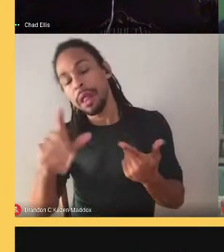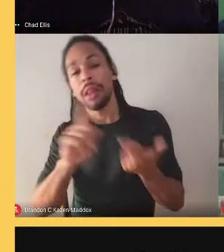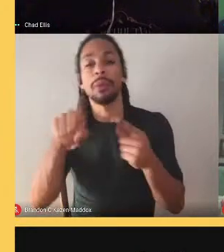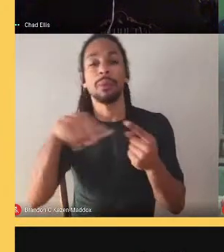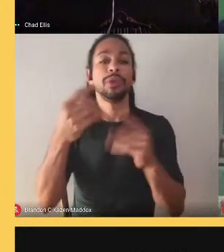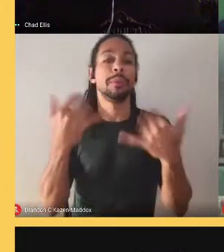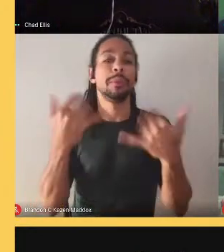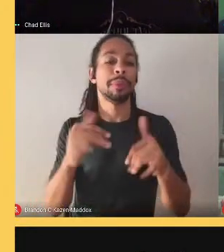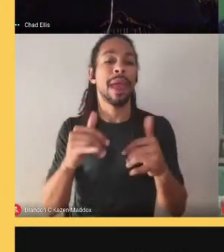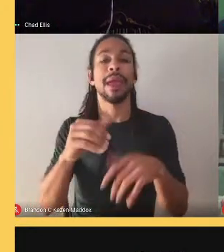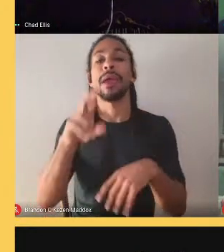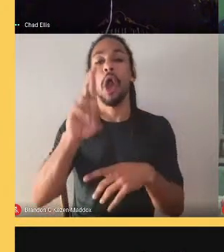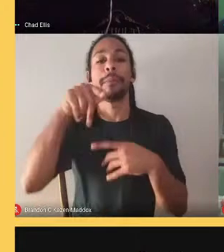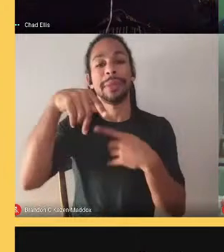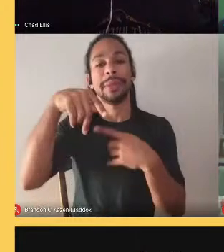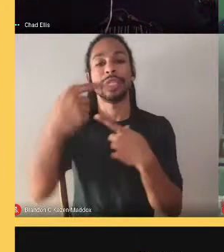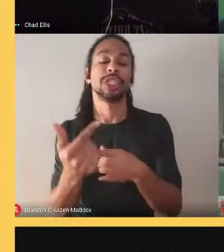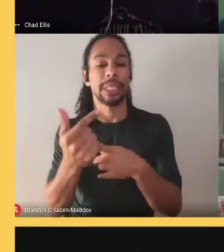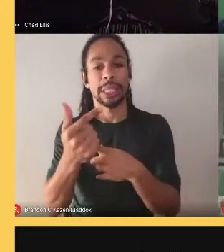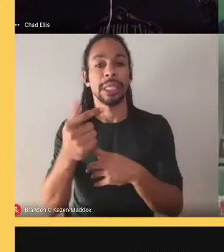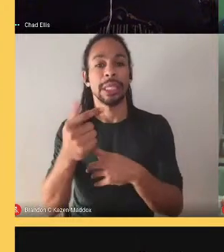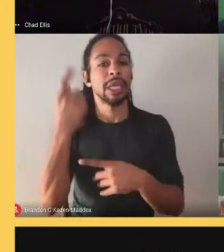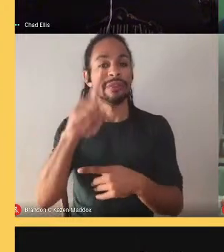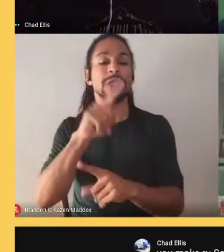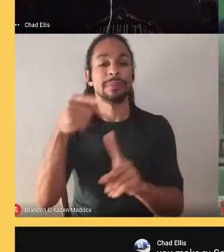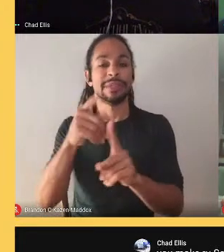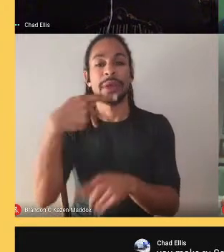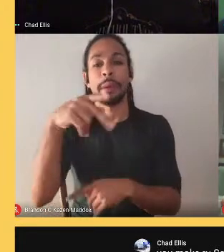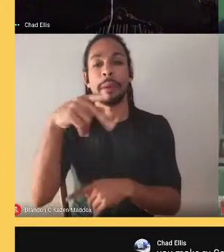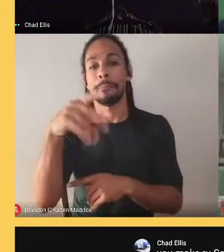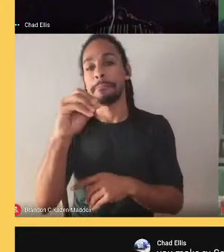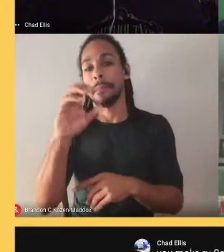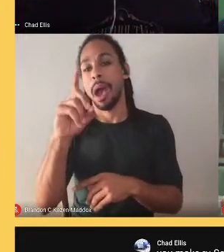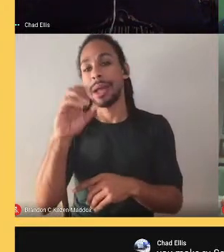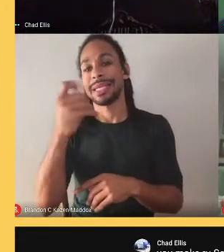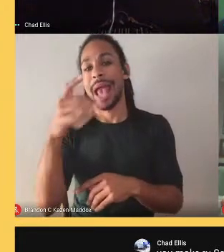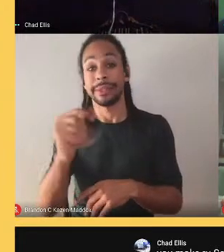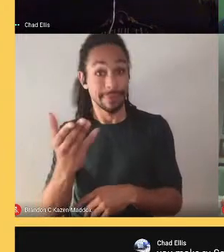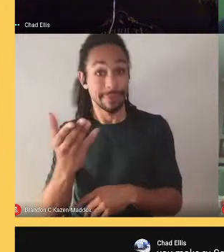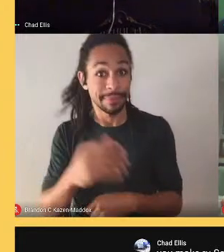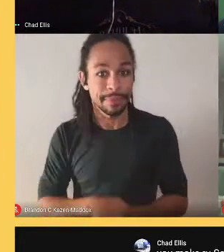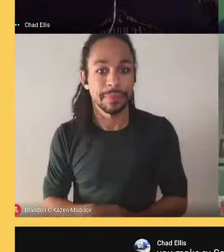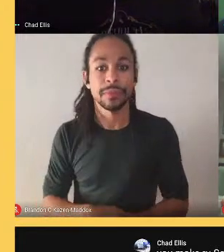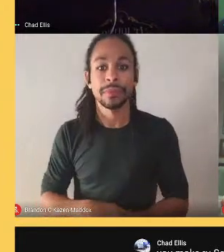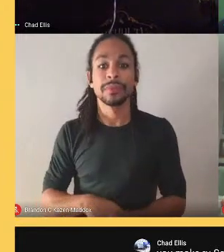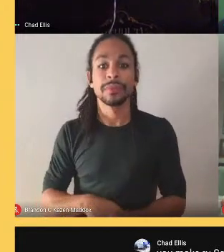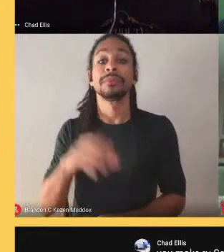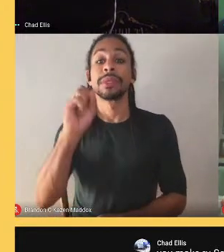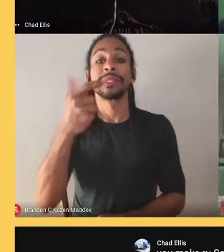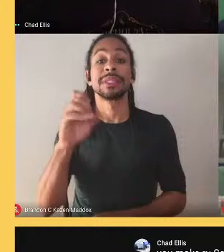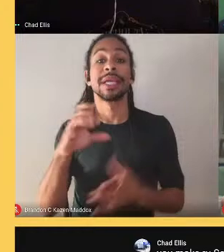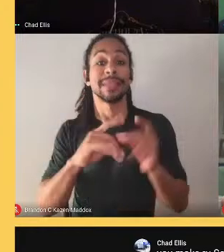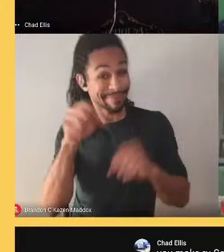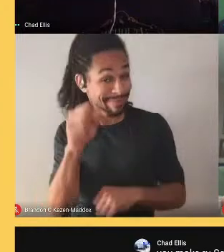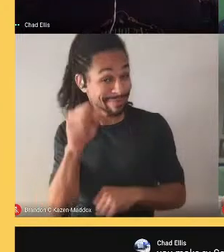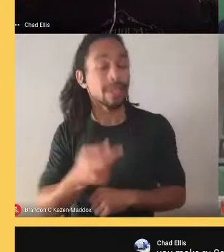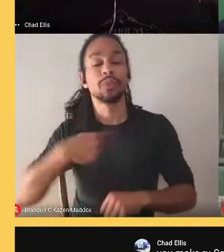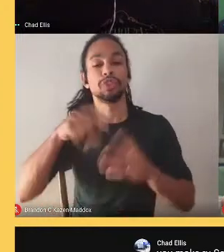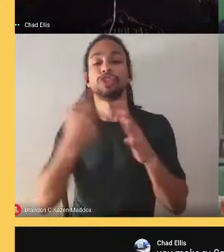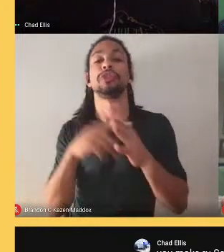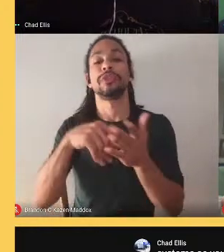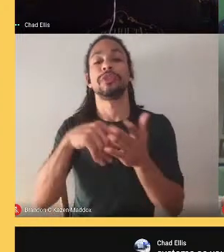podcast? Sure. Yeah, when we started the show 3 years ago, we made a very deliberate decision to